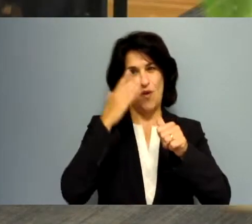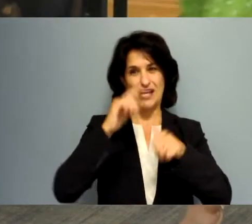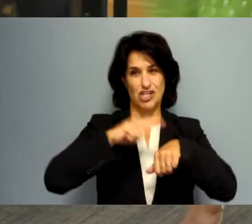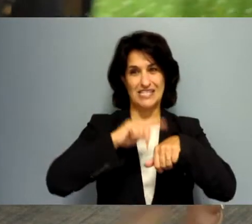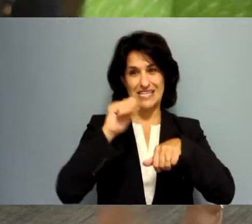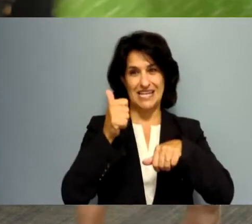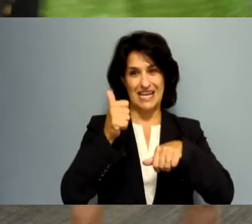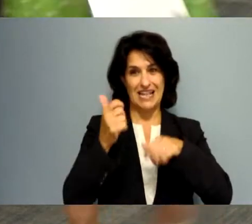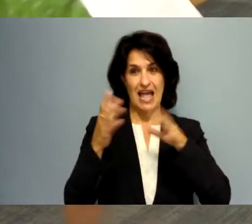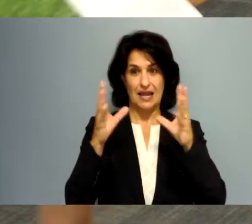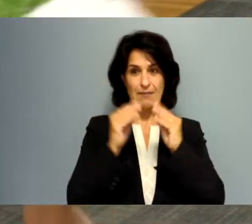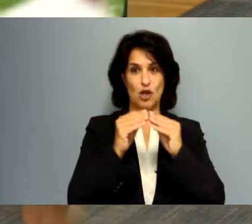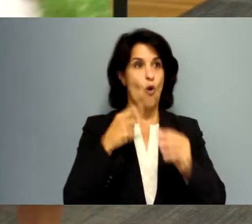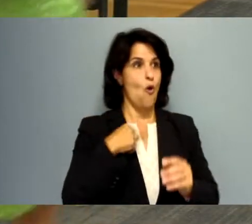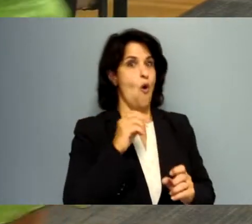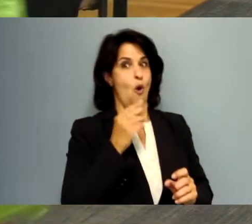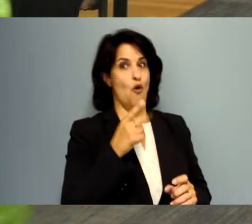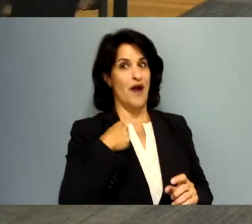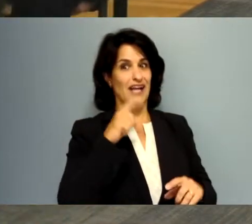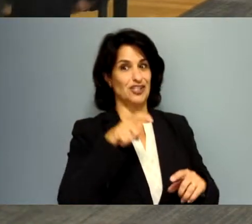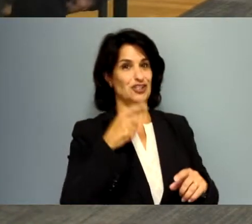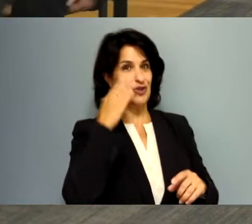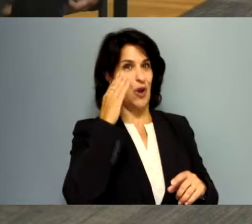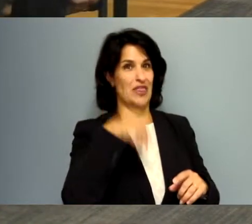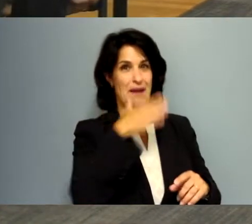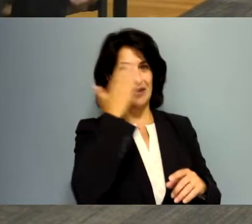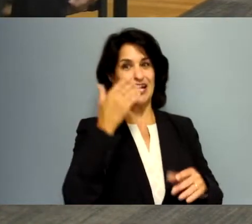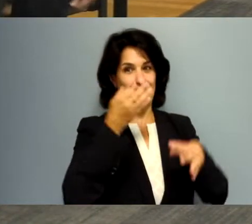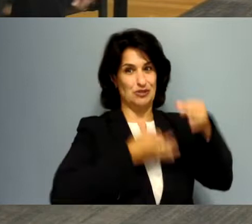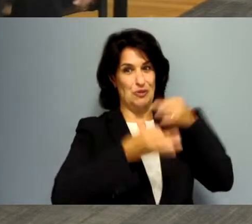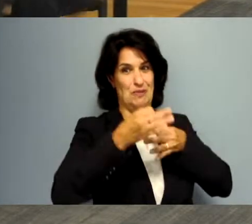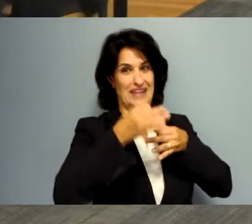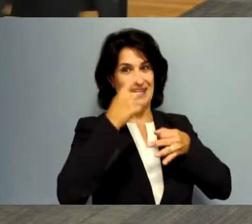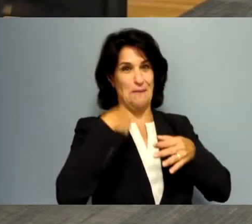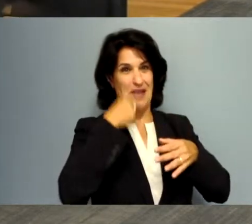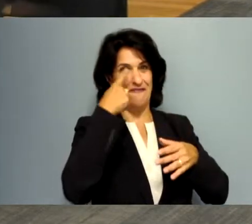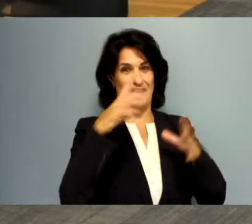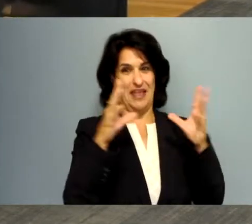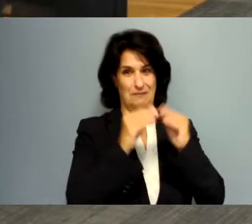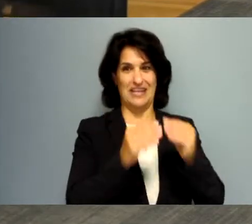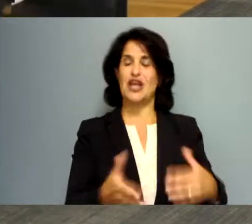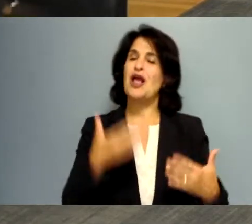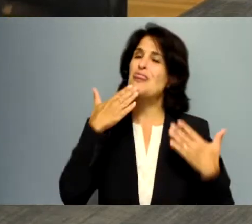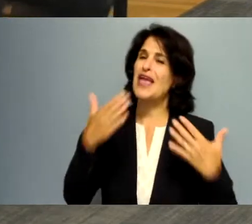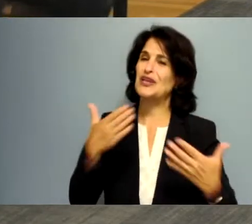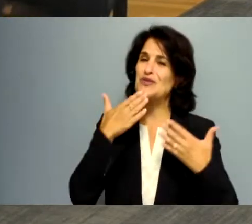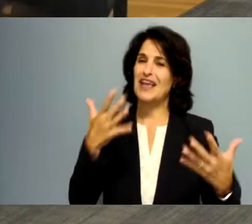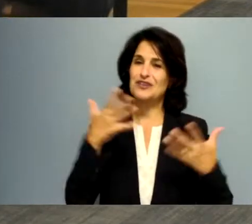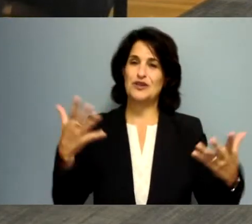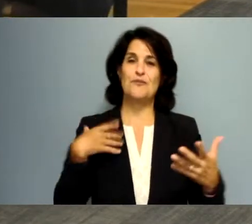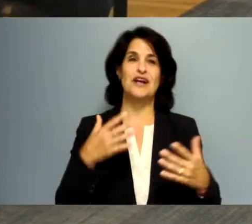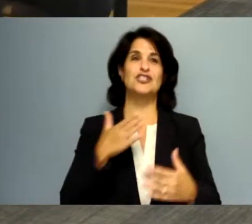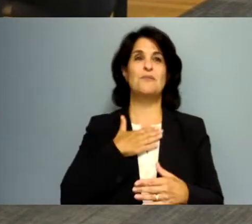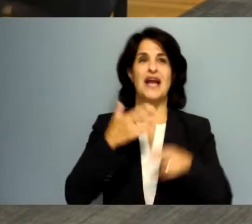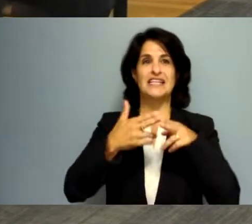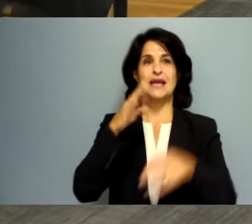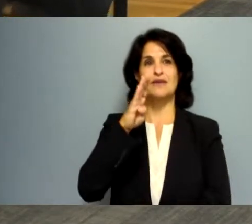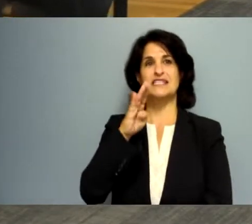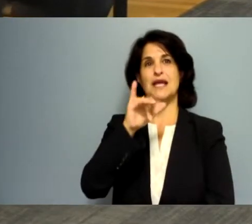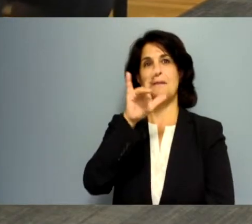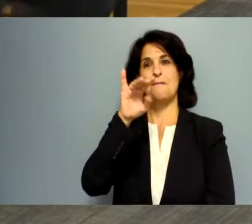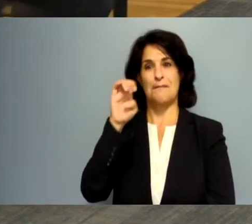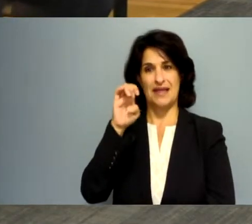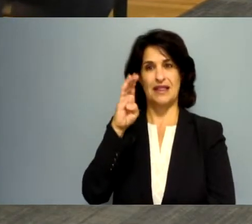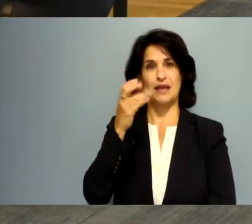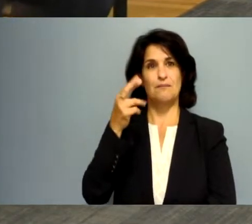know that because she's sitting in for me. Thank you. Thank you so much. Thank you. Thank Sorry you for about that. having me. Good morning. My name is Billy Barnes. I'm the Director